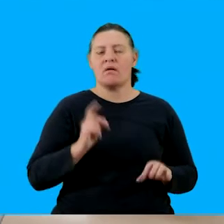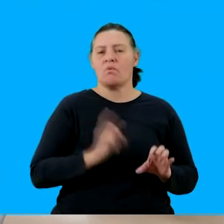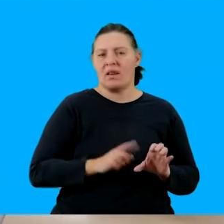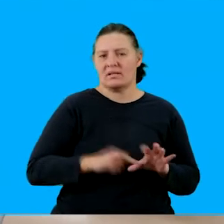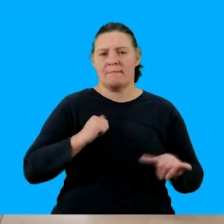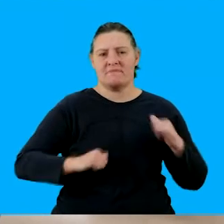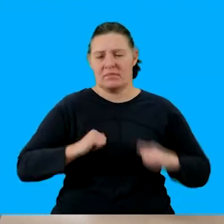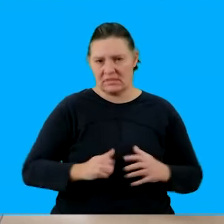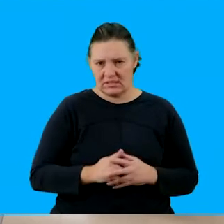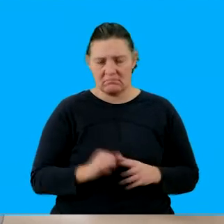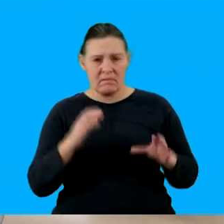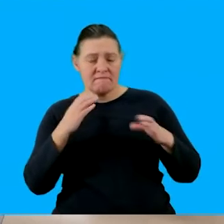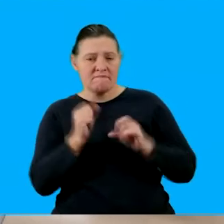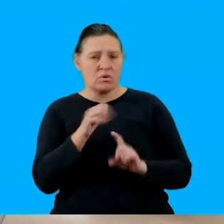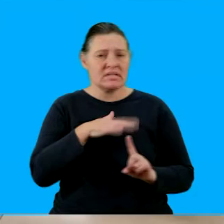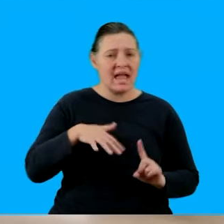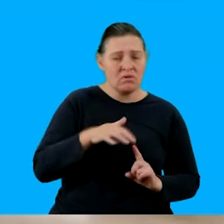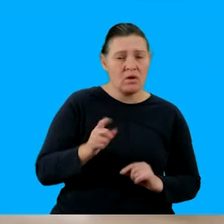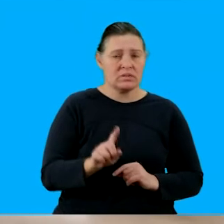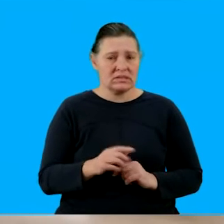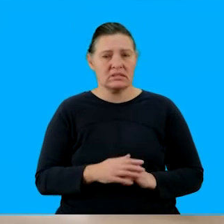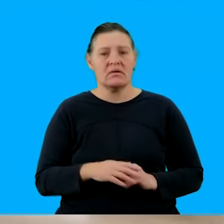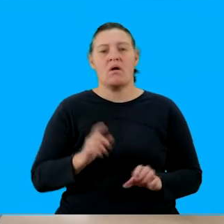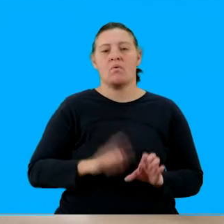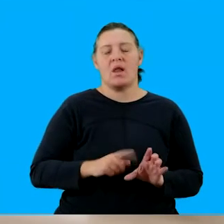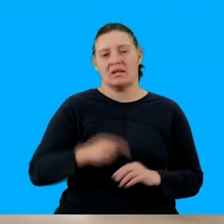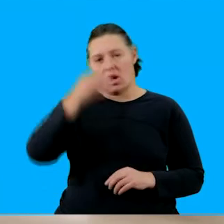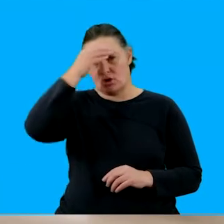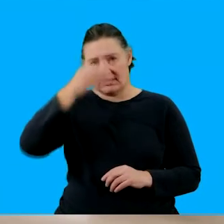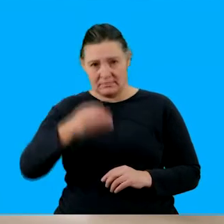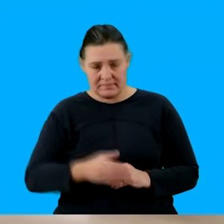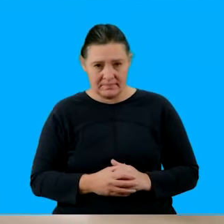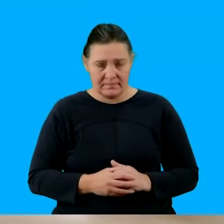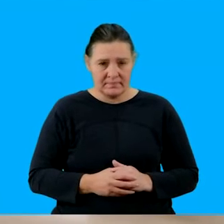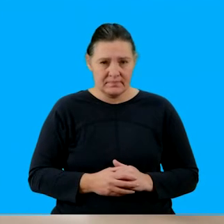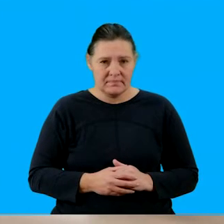of performance, and the focus area will be on quality concepts.